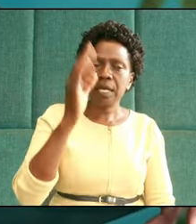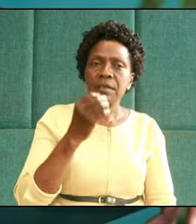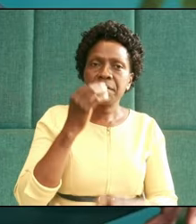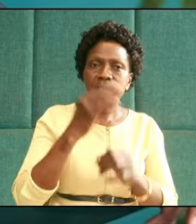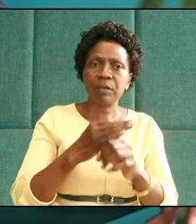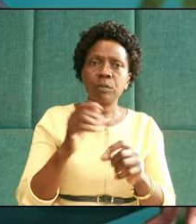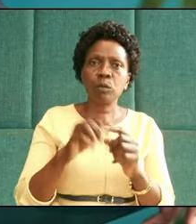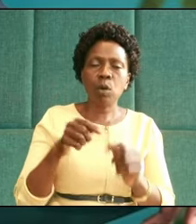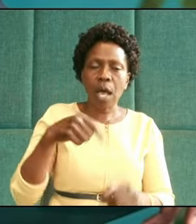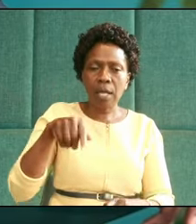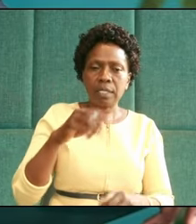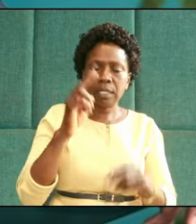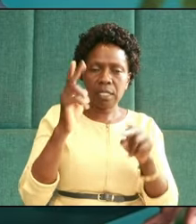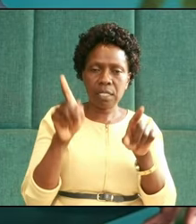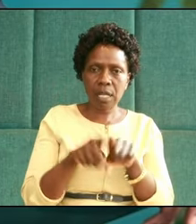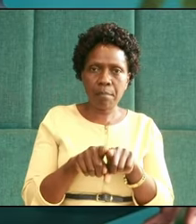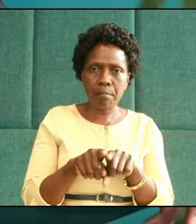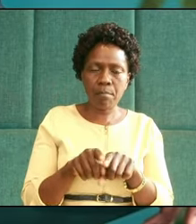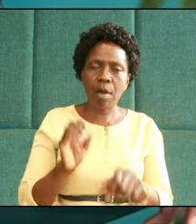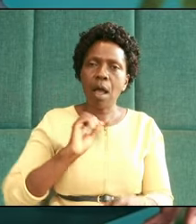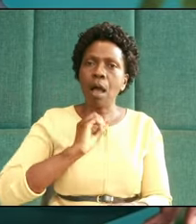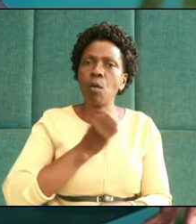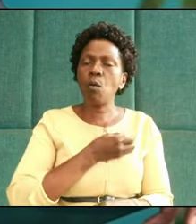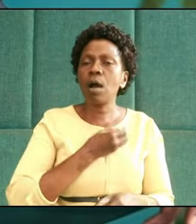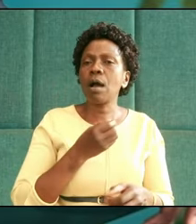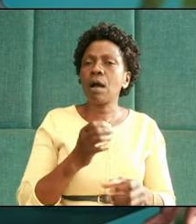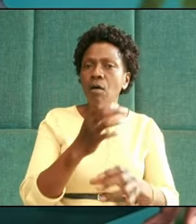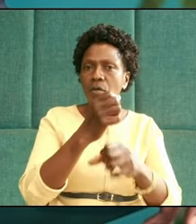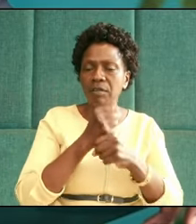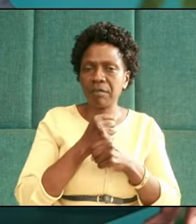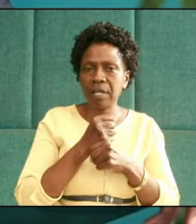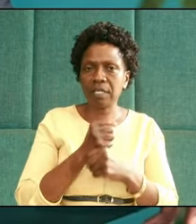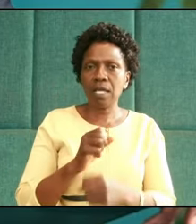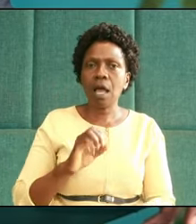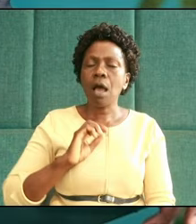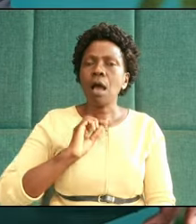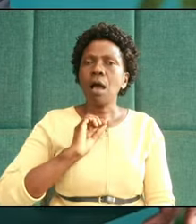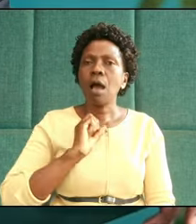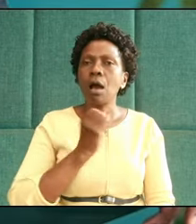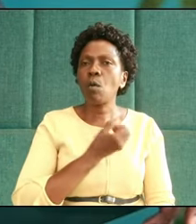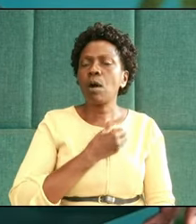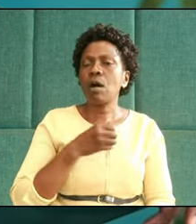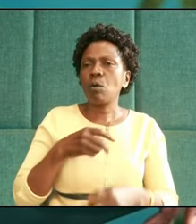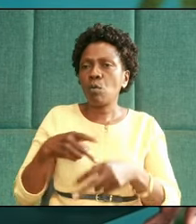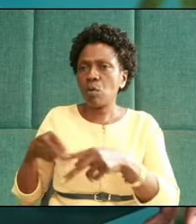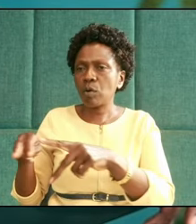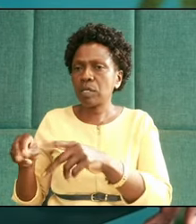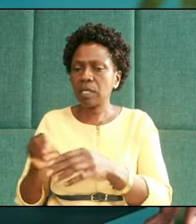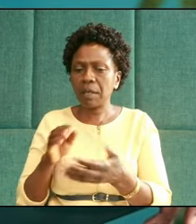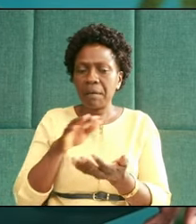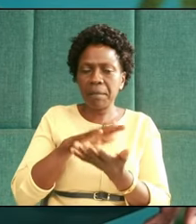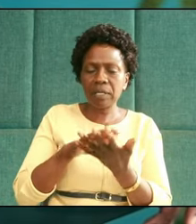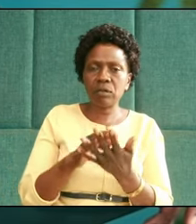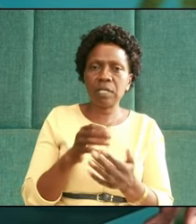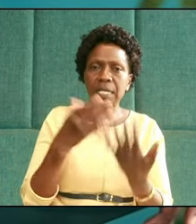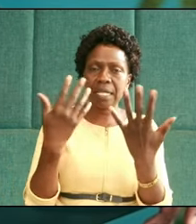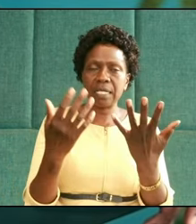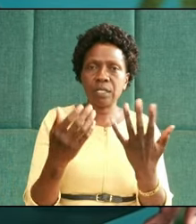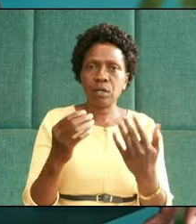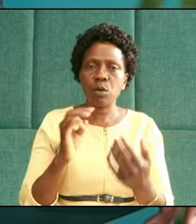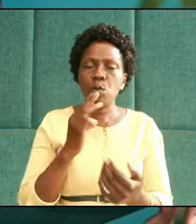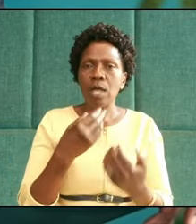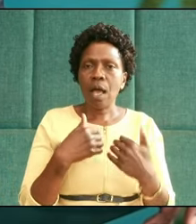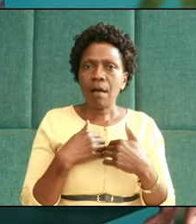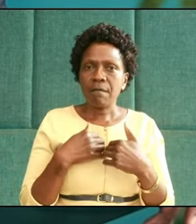Our walk, our confidence is not based on the things that we have.